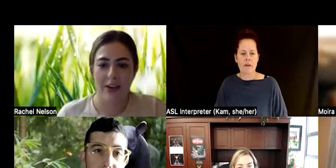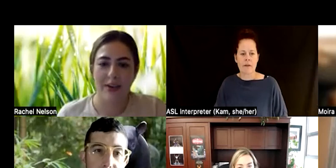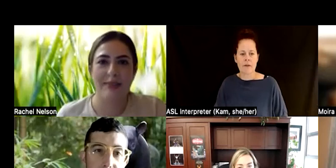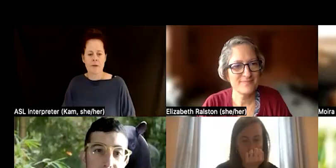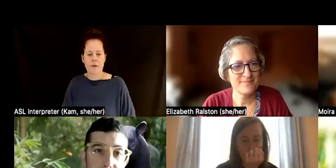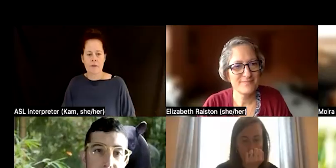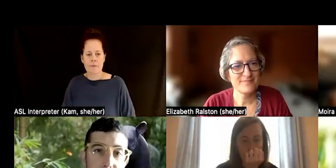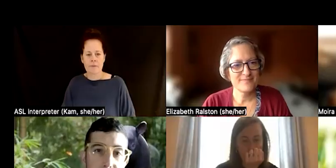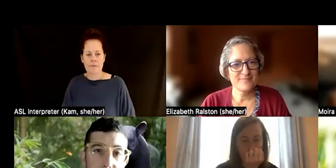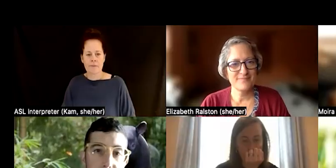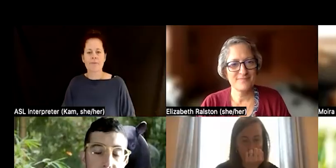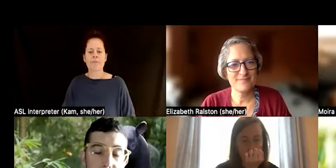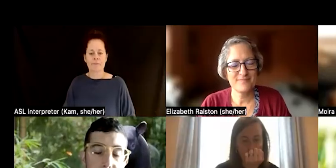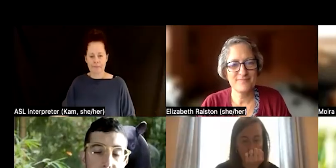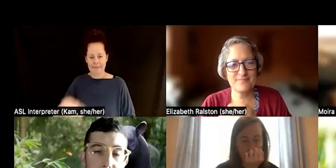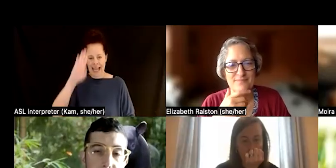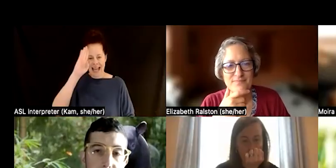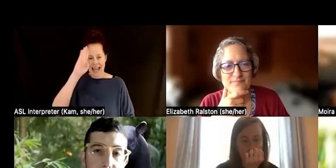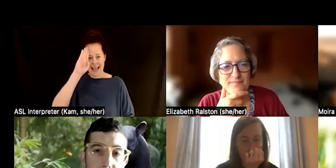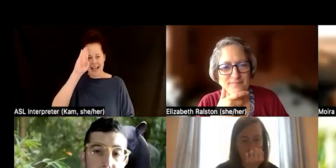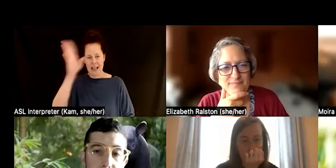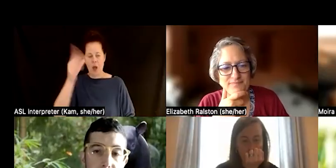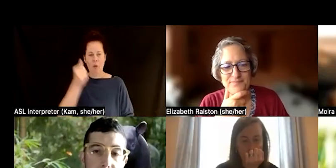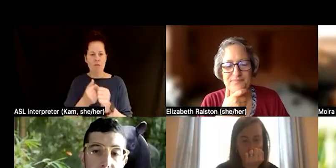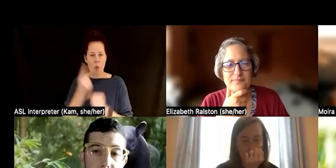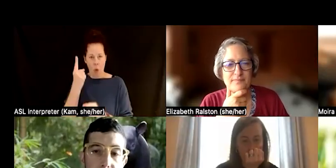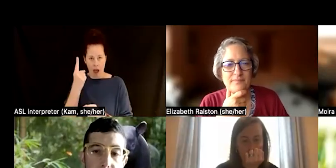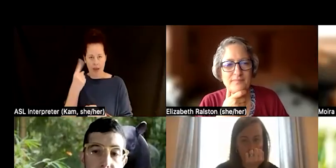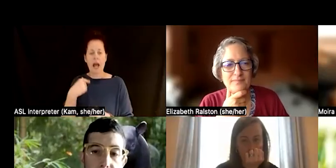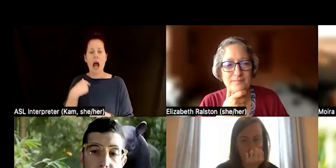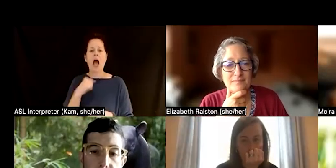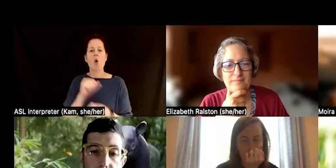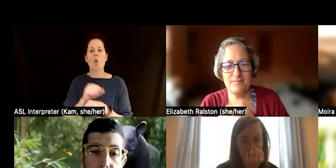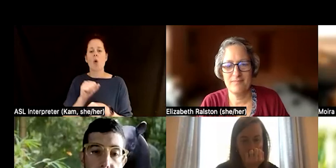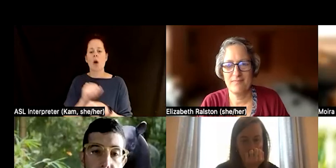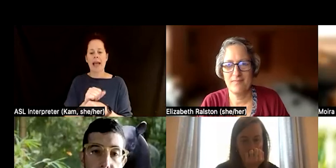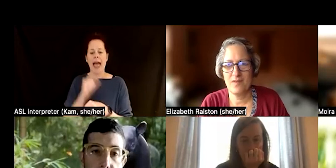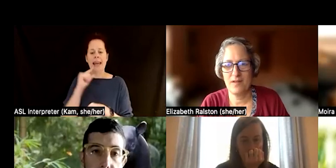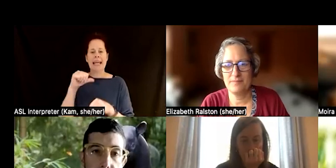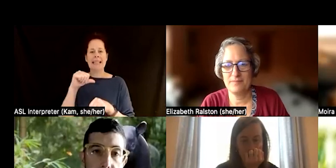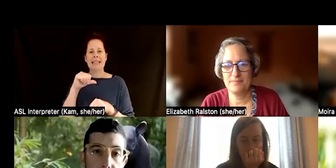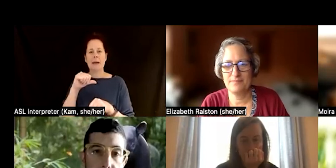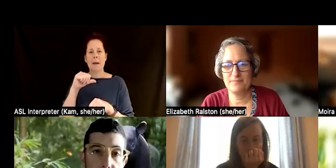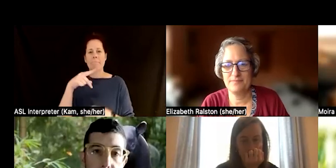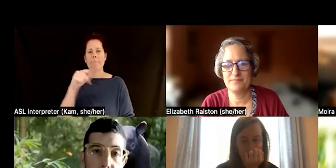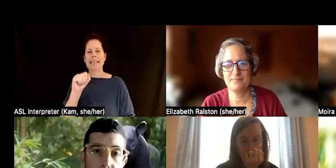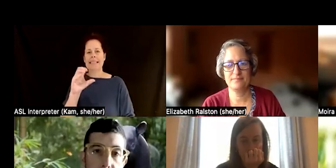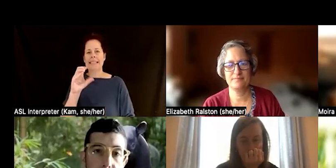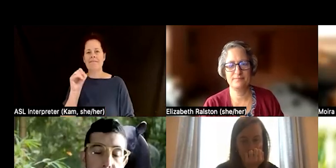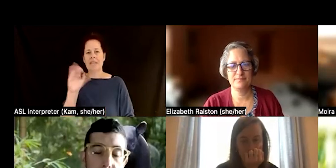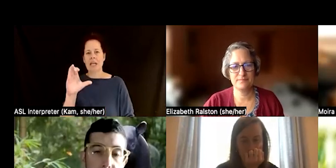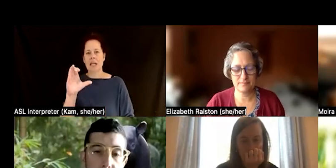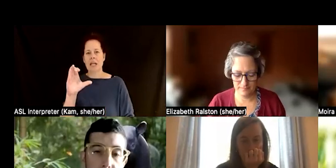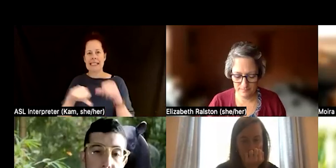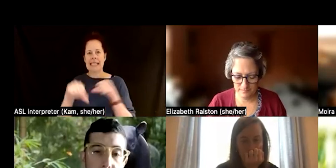Hi, everyone. I am at the Pacific Science Center. I'm the animal care supervisor here, and we're currently